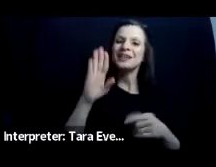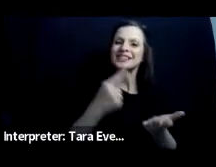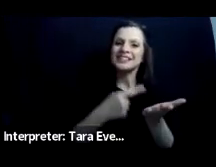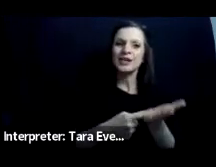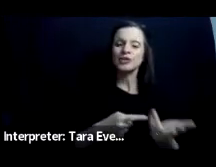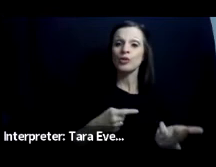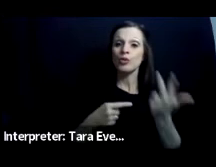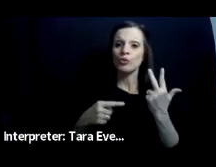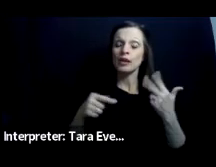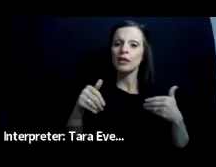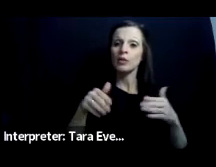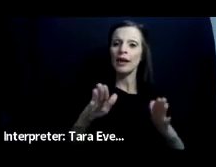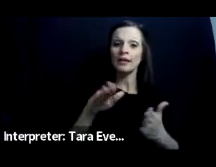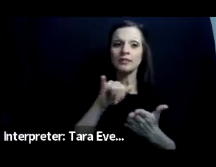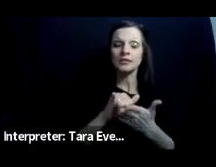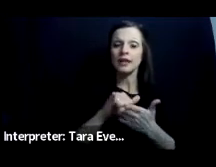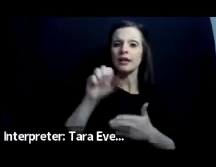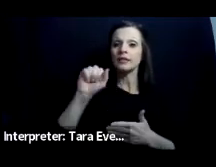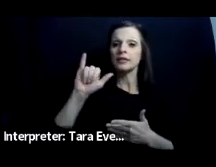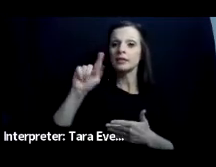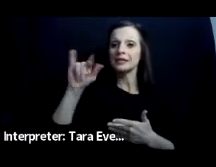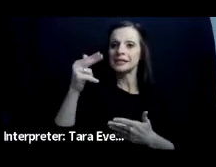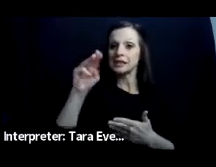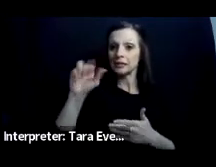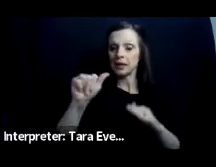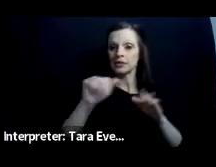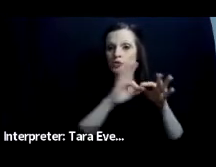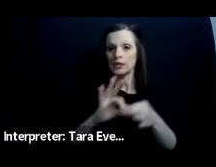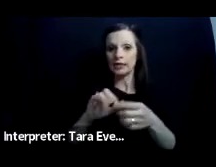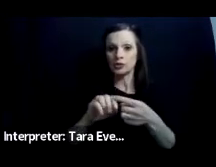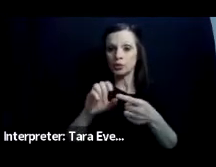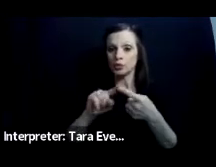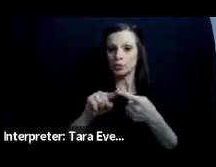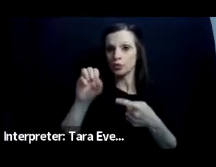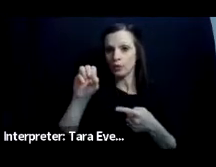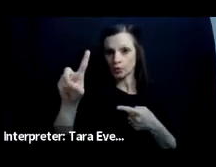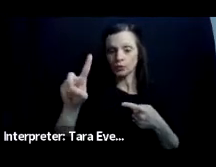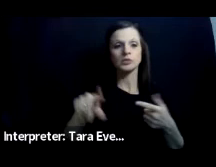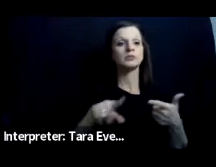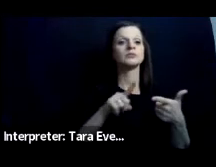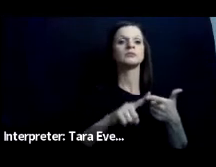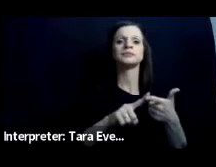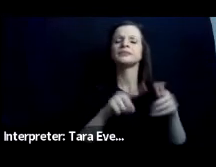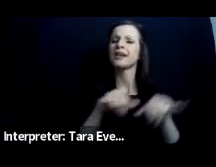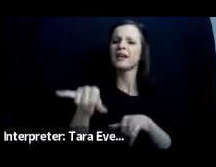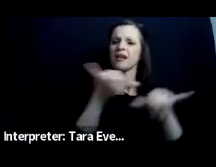that stigma correlates to overdose. We're going to talk about some common phrases that contribute to stigma and